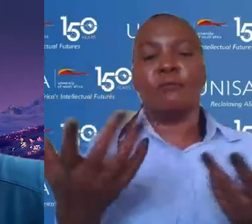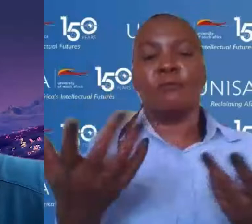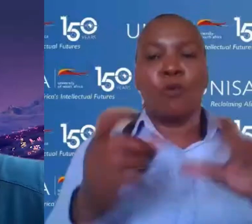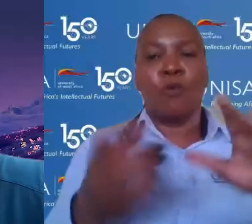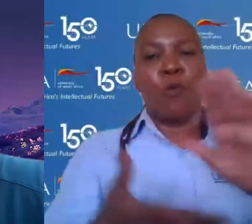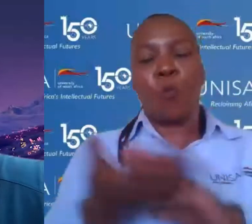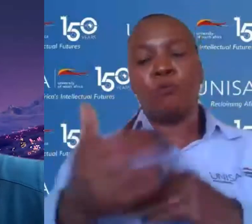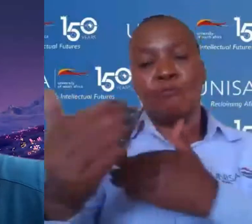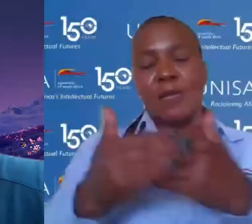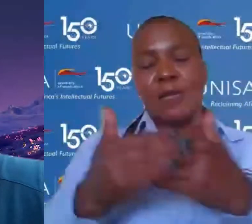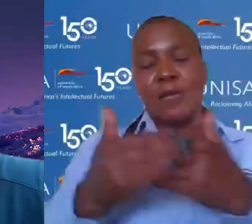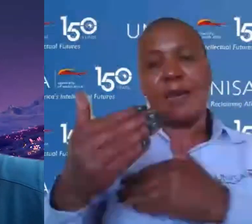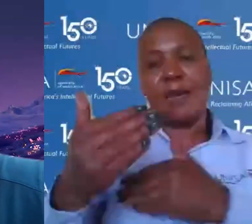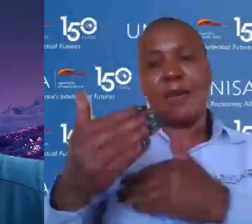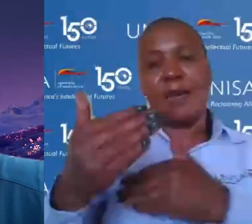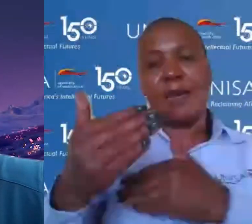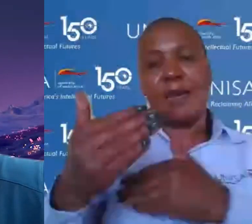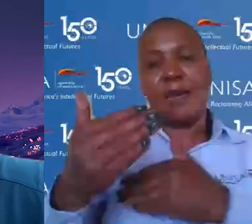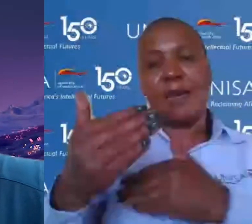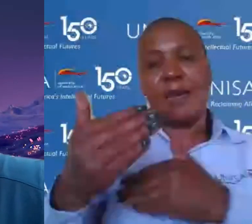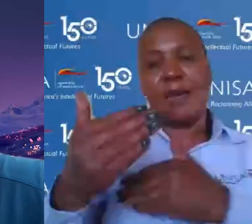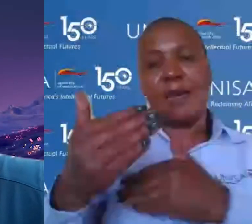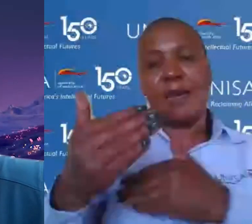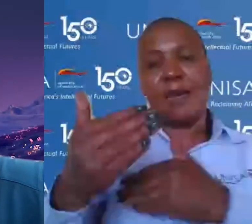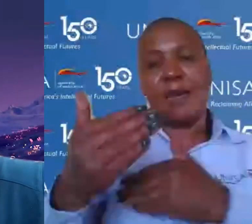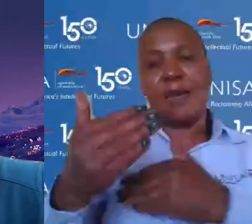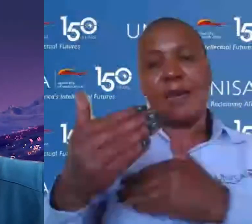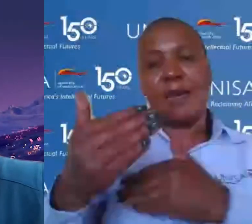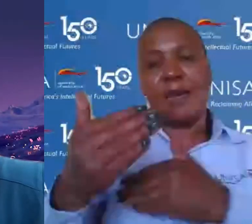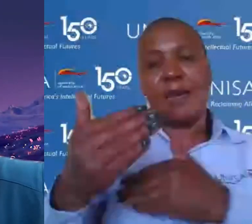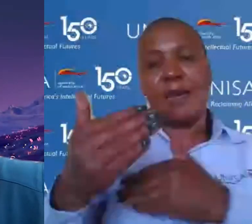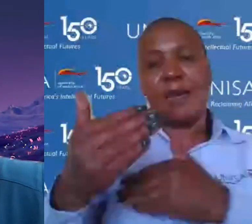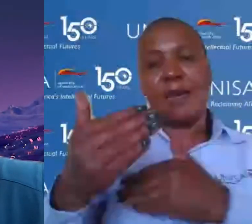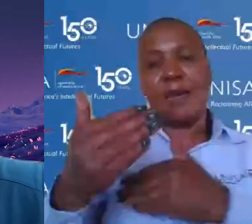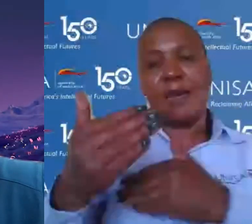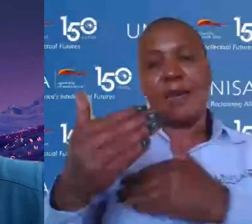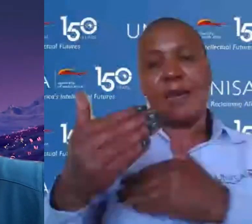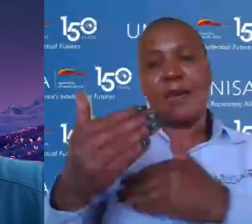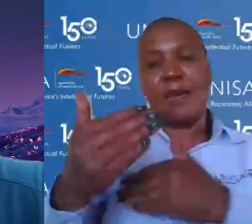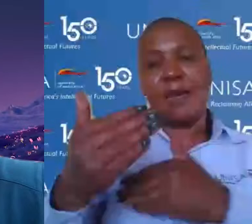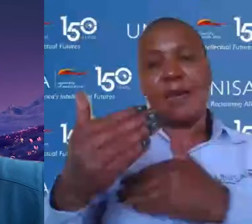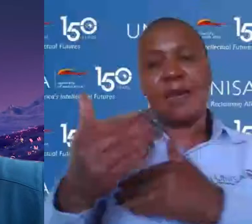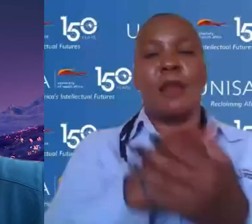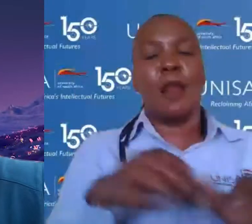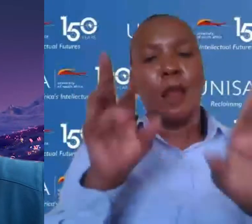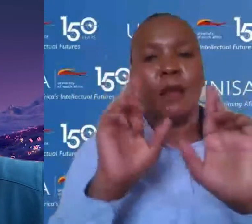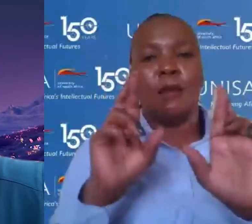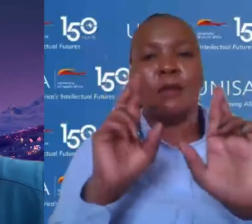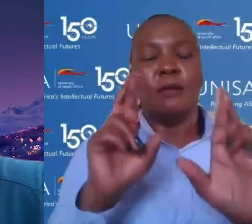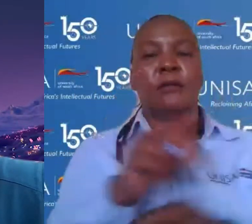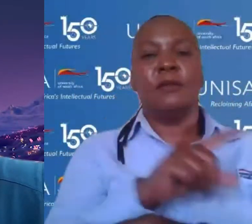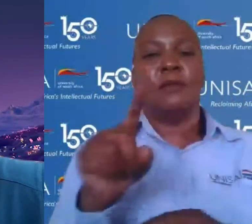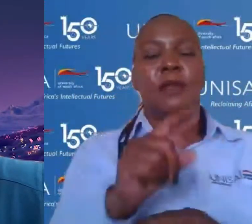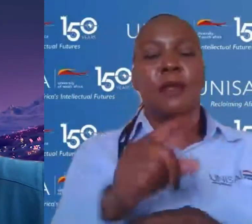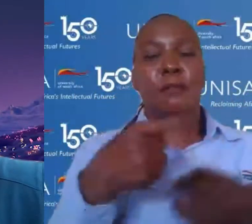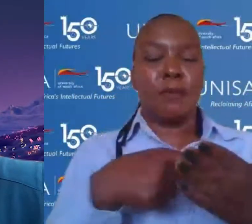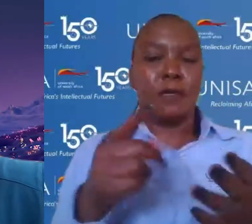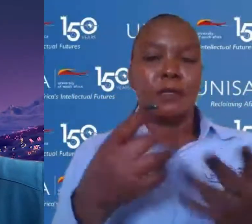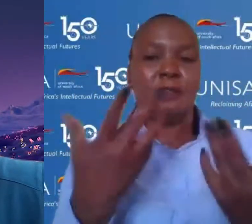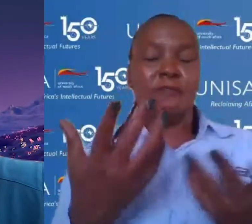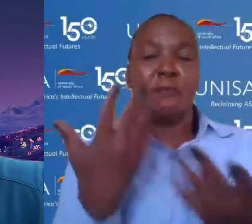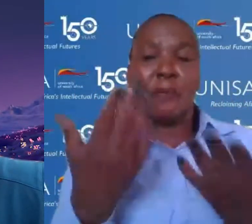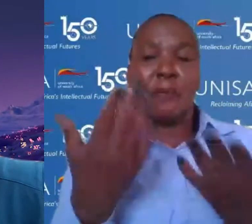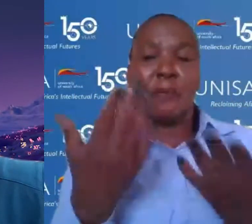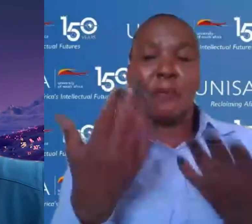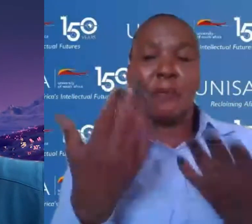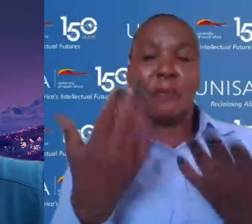able to get your student card done. And I hope that I am right. If I'm not,